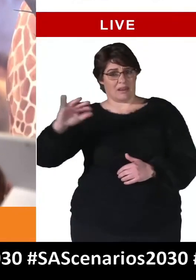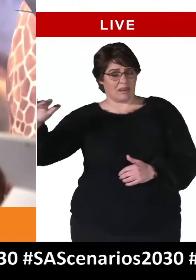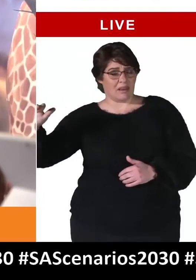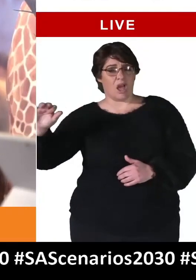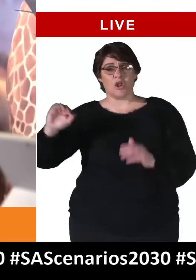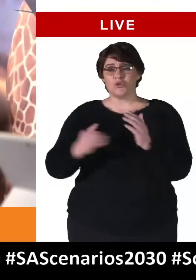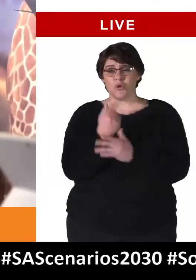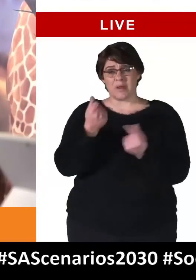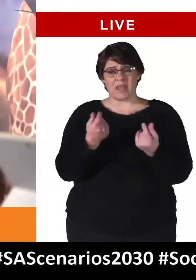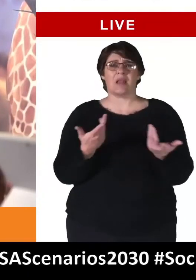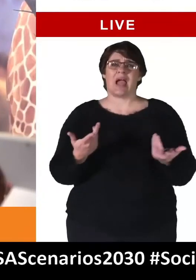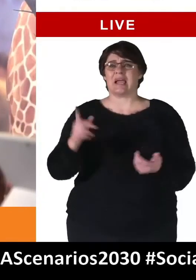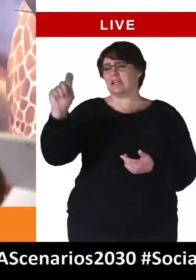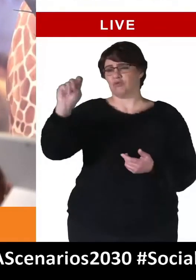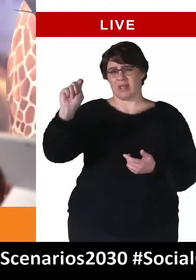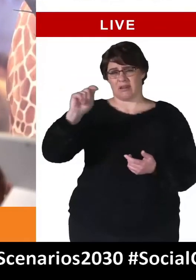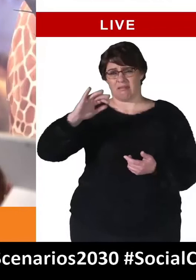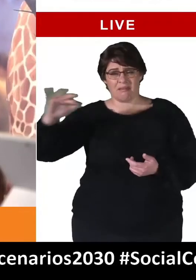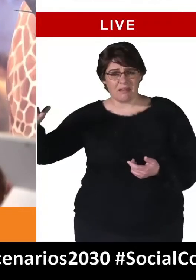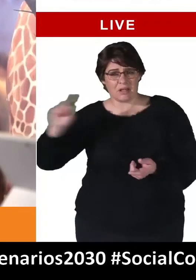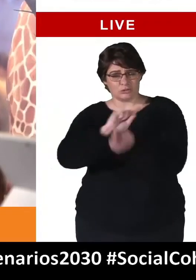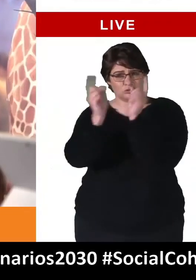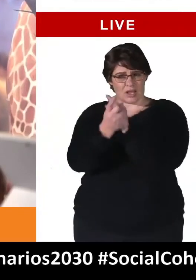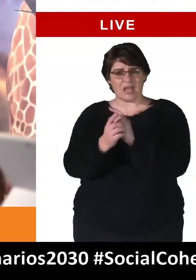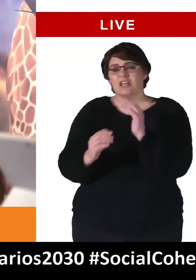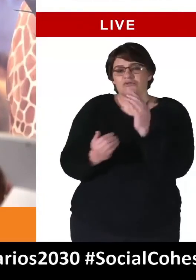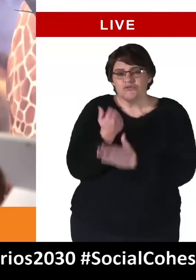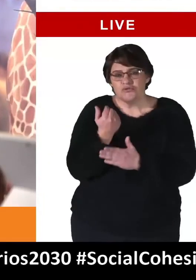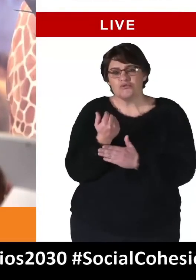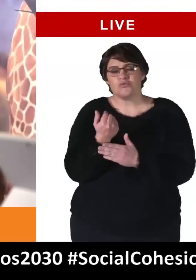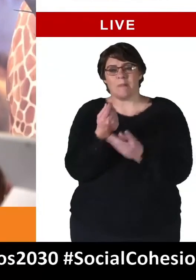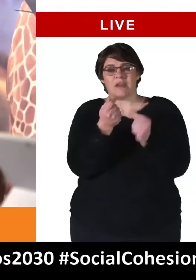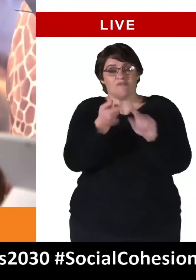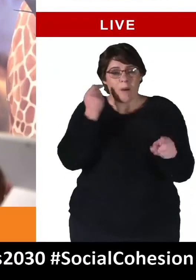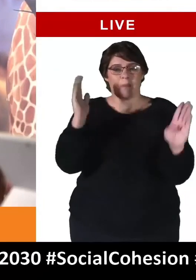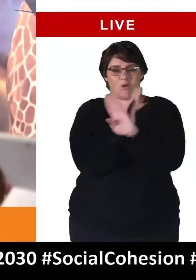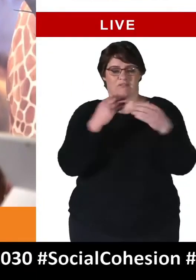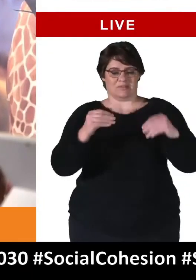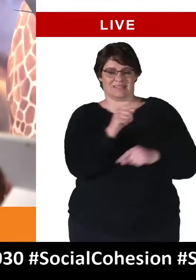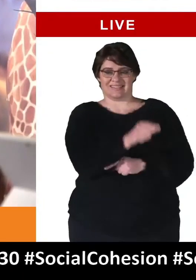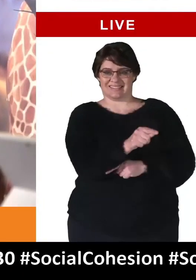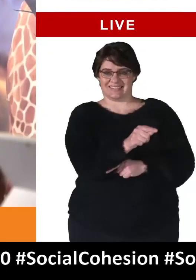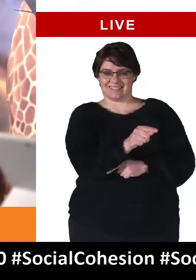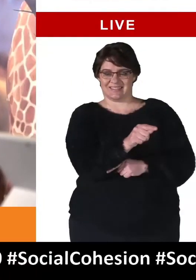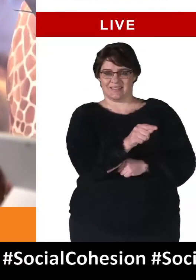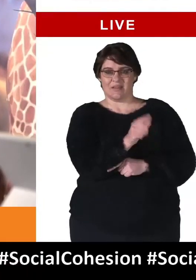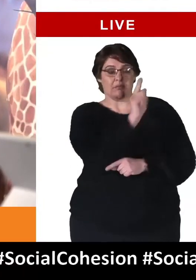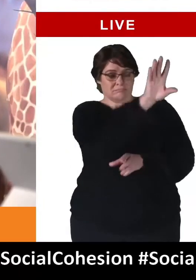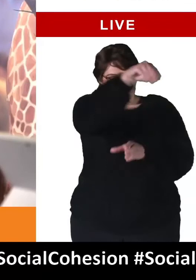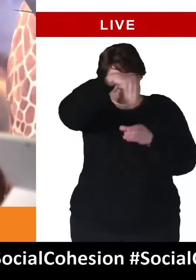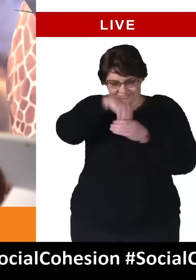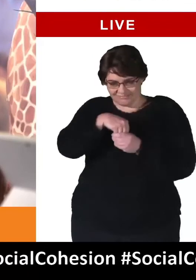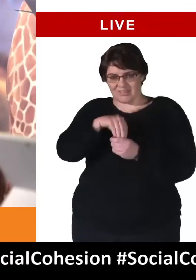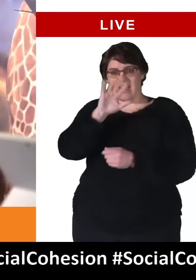$1 trillion as we expect, but that becomes new money from private business. We've incorporated that